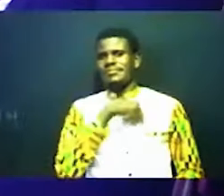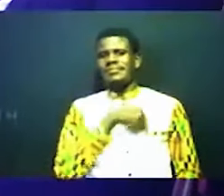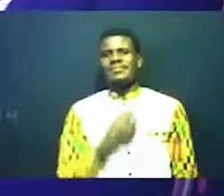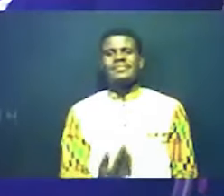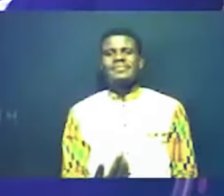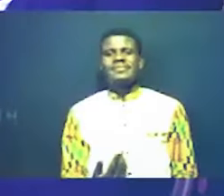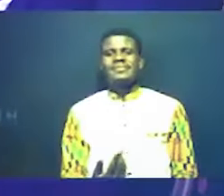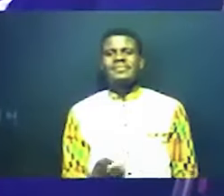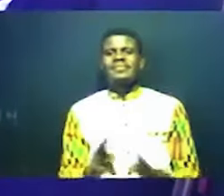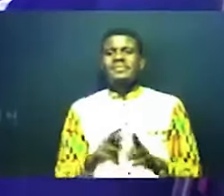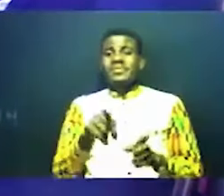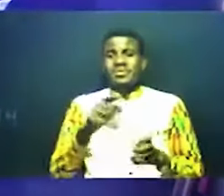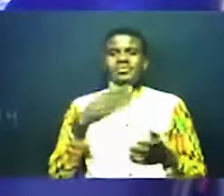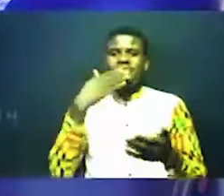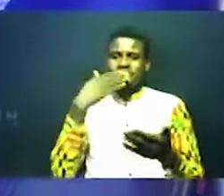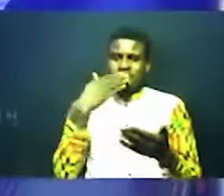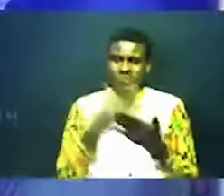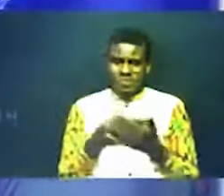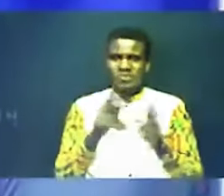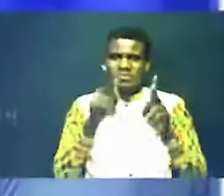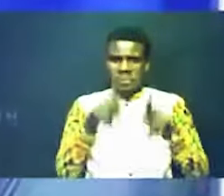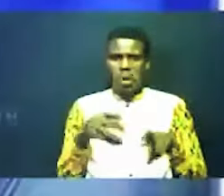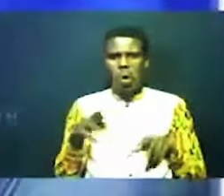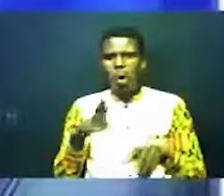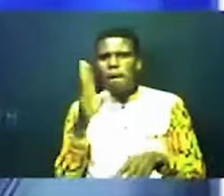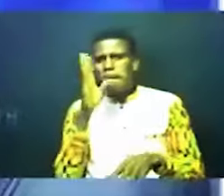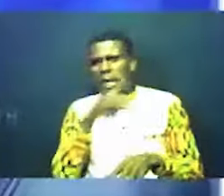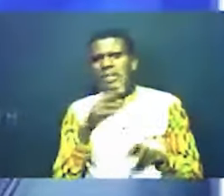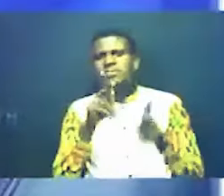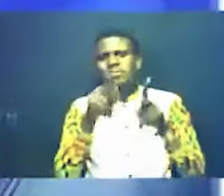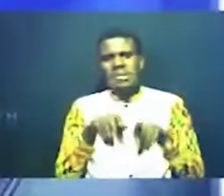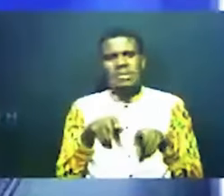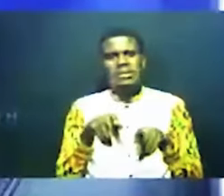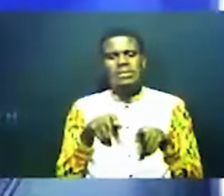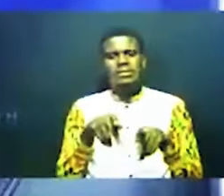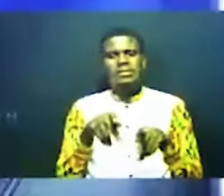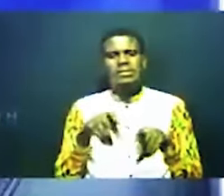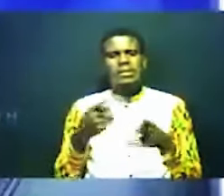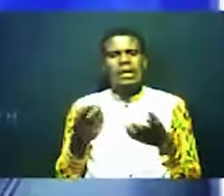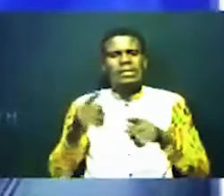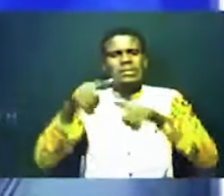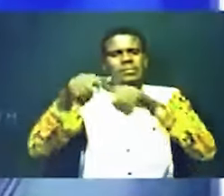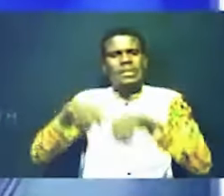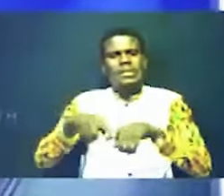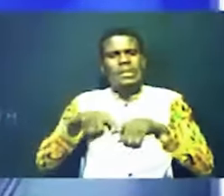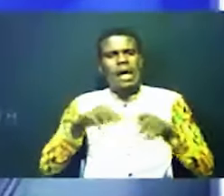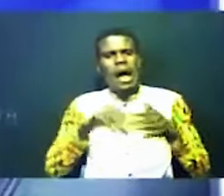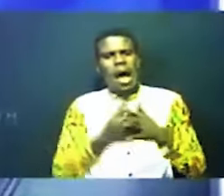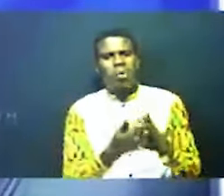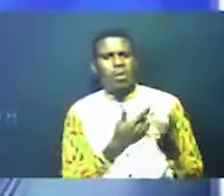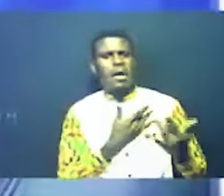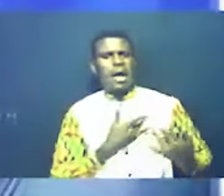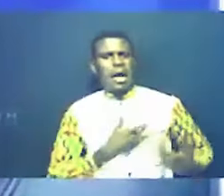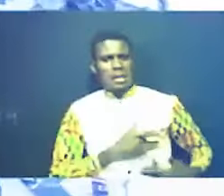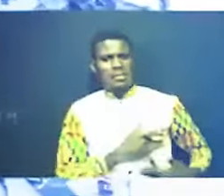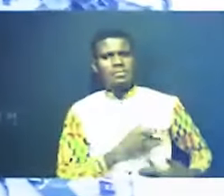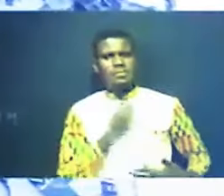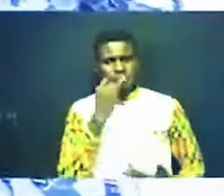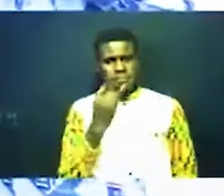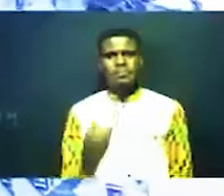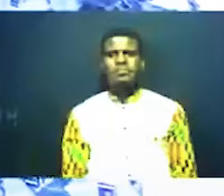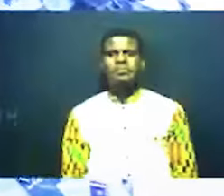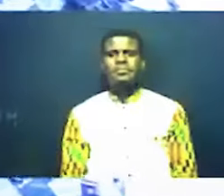a good person or a bad person depending on the state of your heart. Matthew chapter